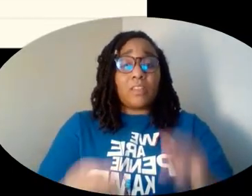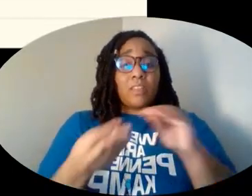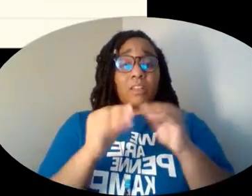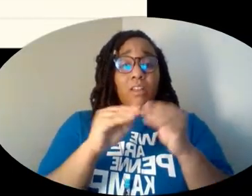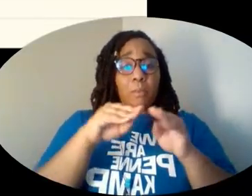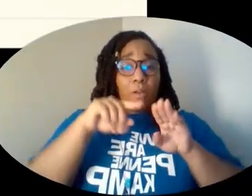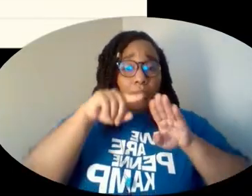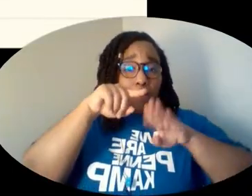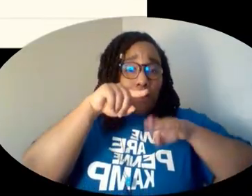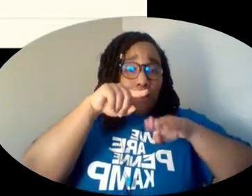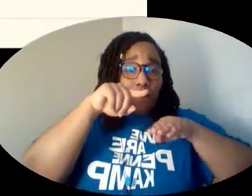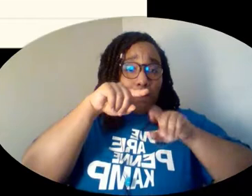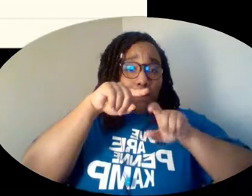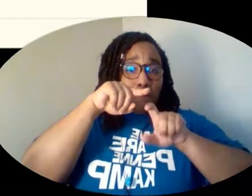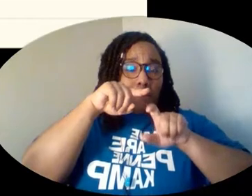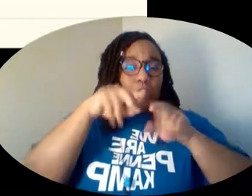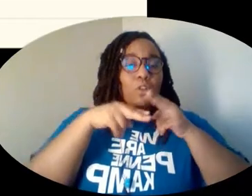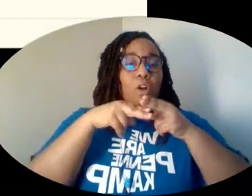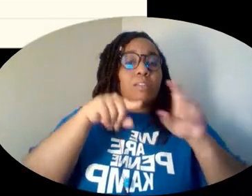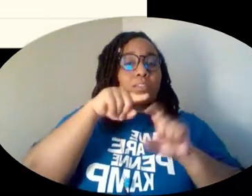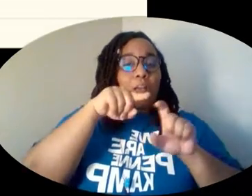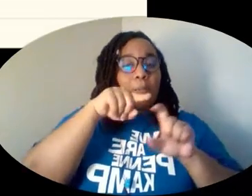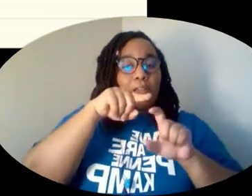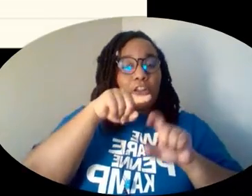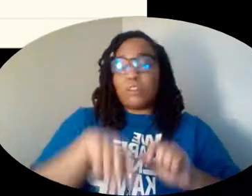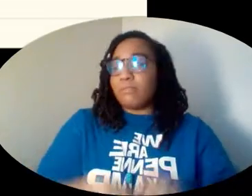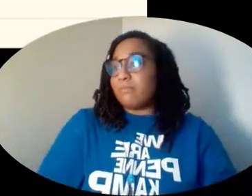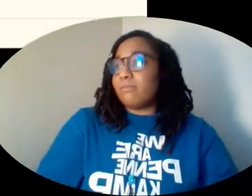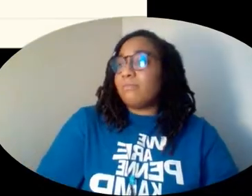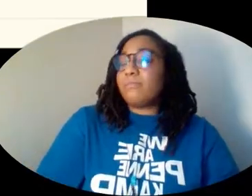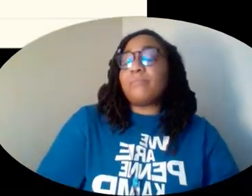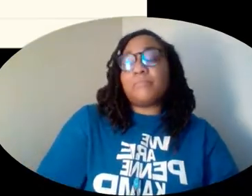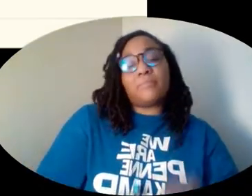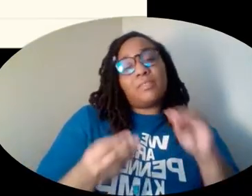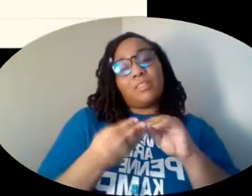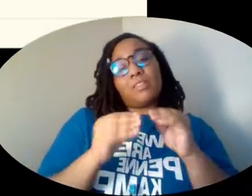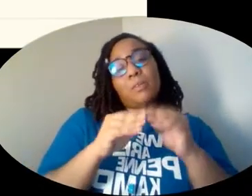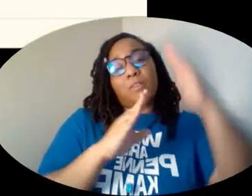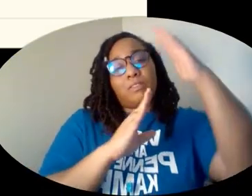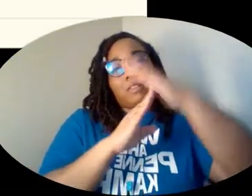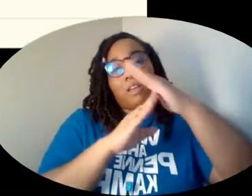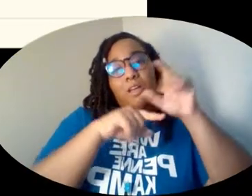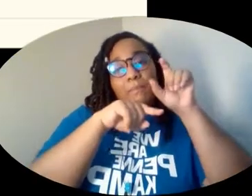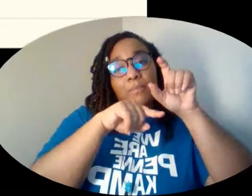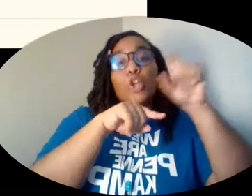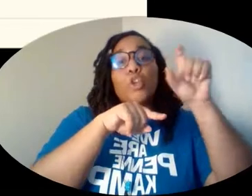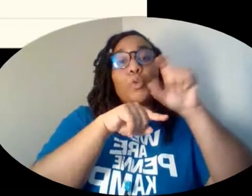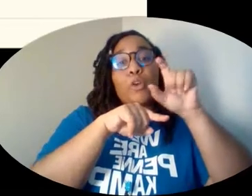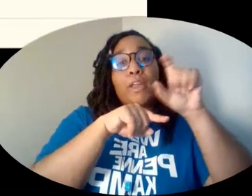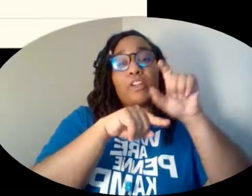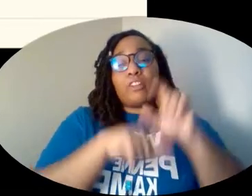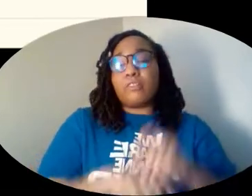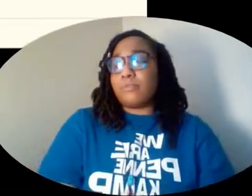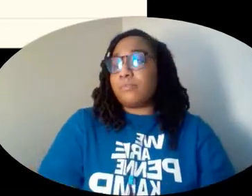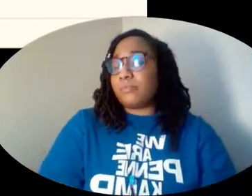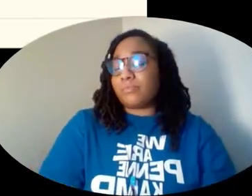on the bottom of a fraction is called the denominator. The number on the top is called the numerator.